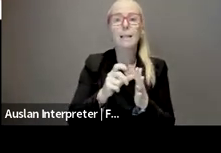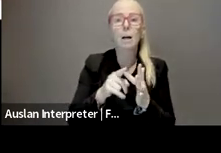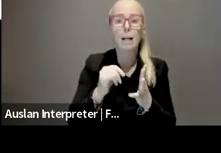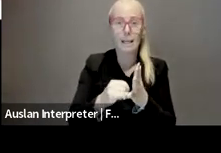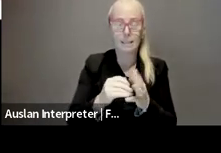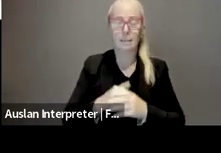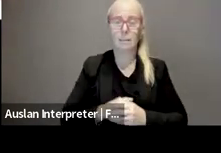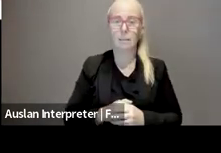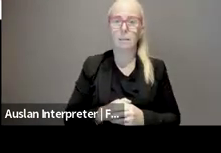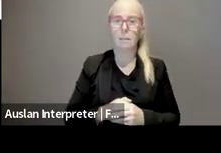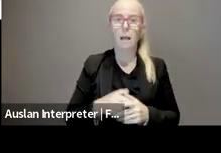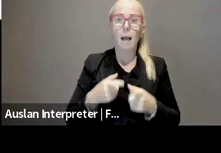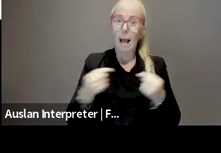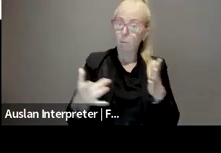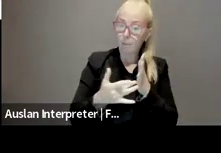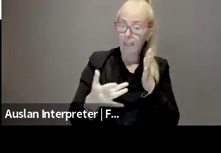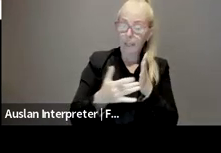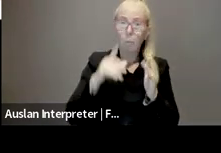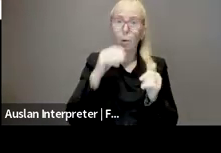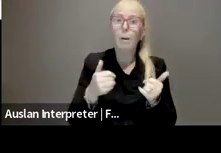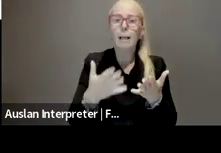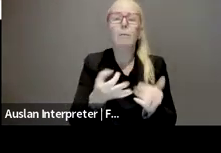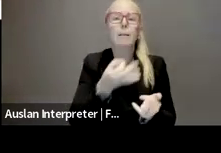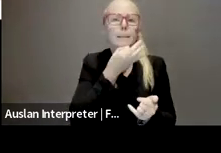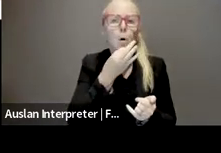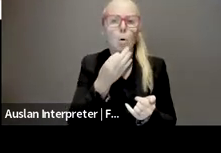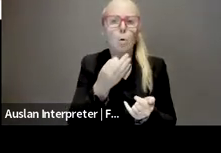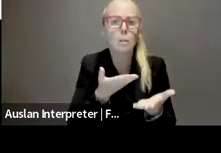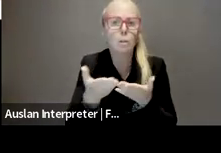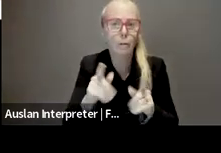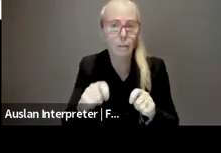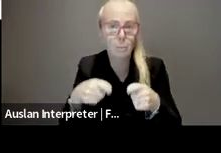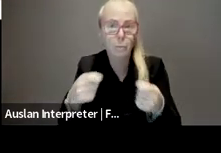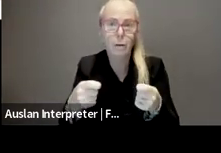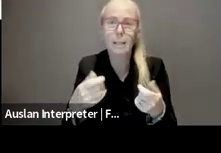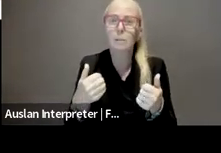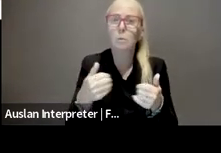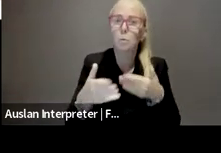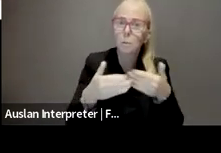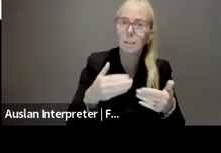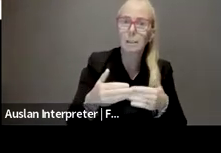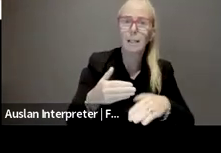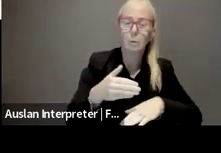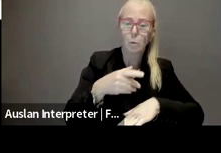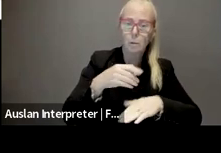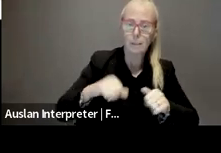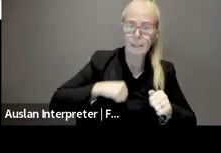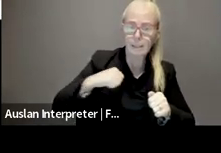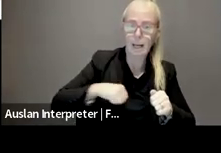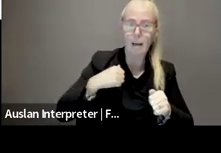service providers all the tools they need to manage their client care, schedule their staff, and keep loved ones instantly